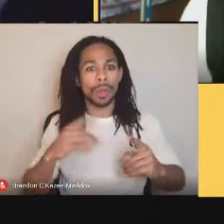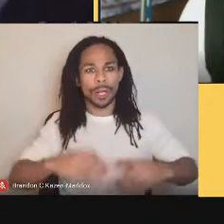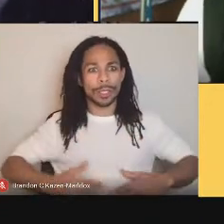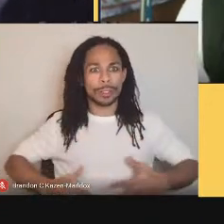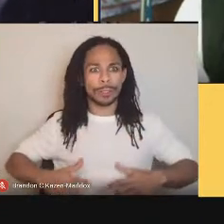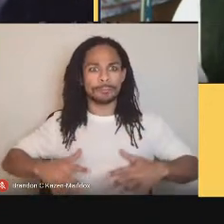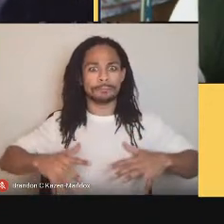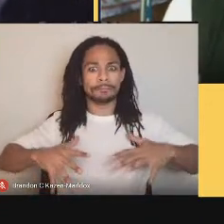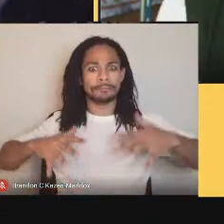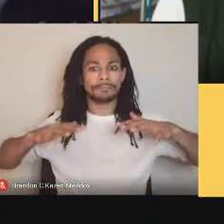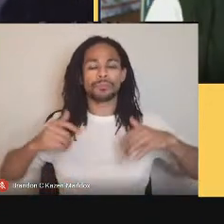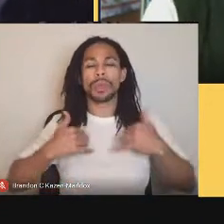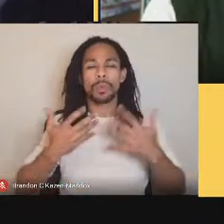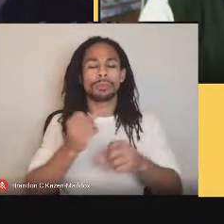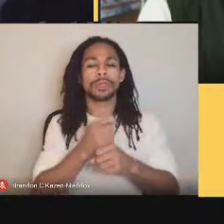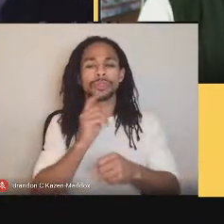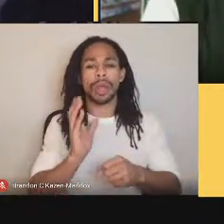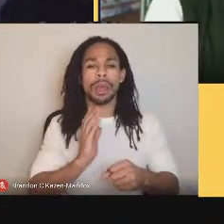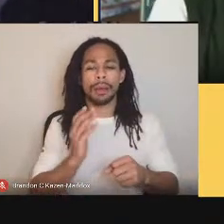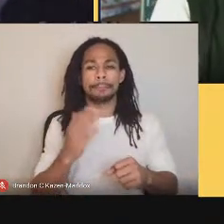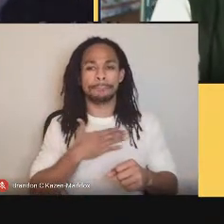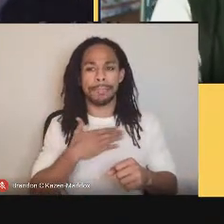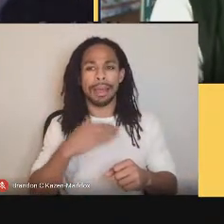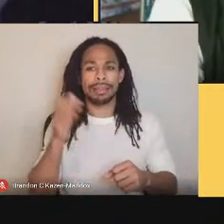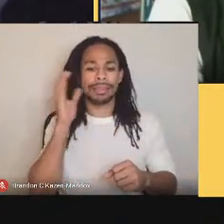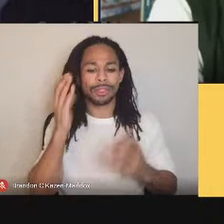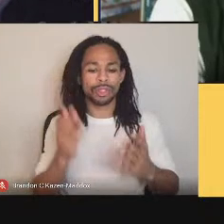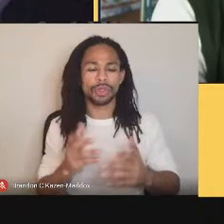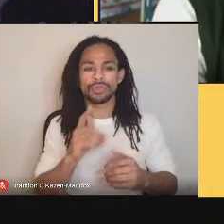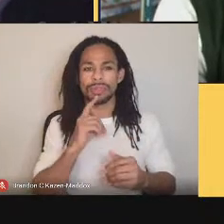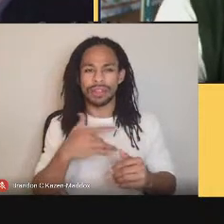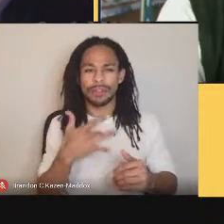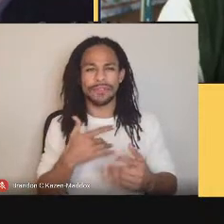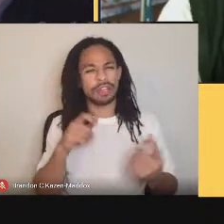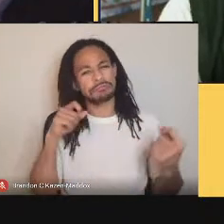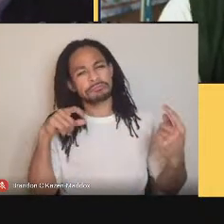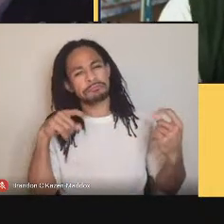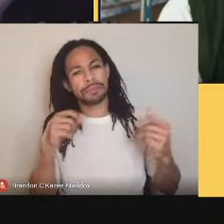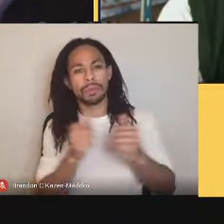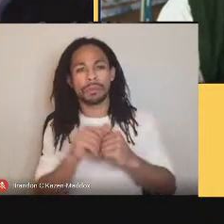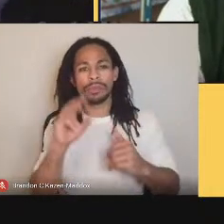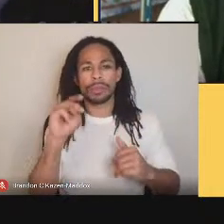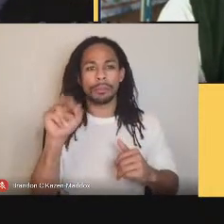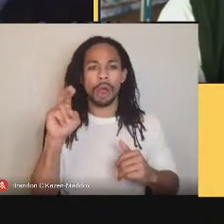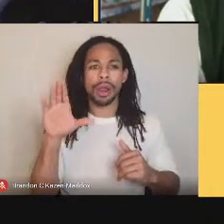sure that our listeners were empathizing with Marcus and feeling what he's feeling.